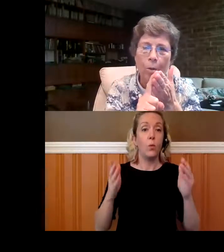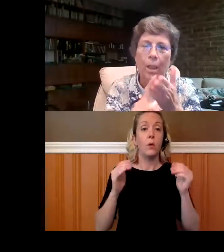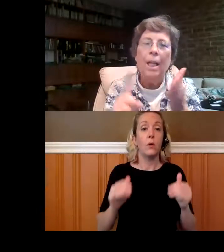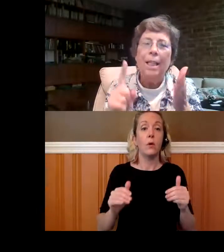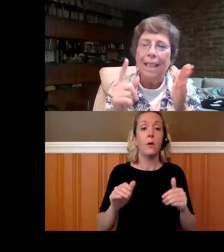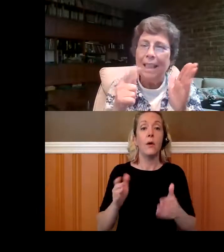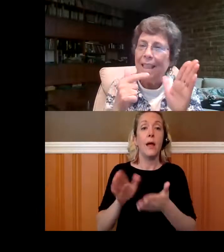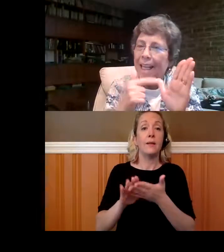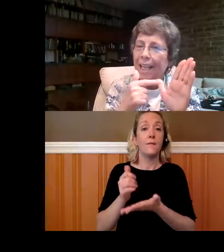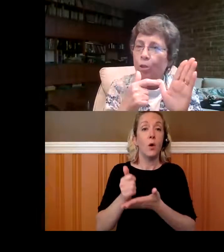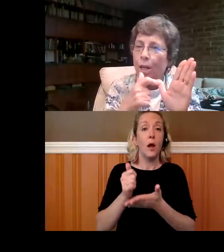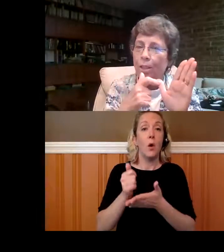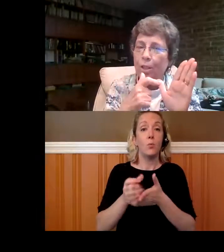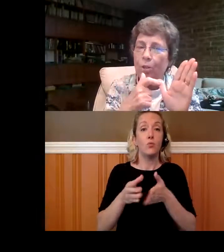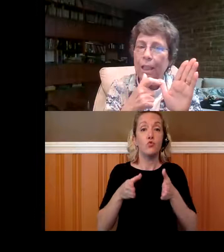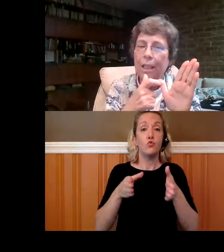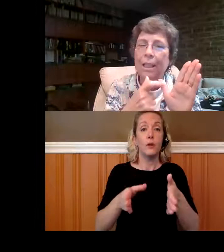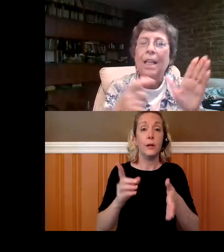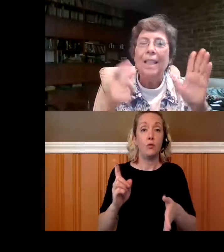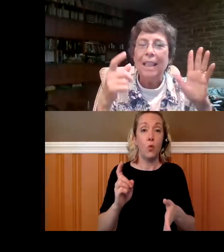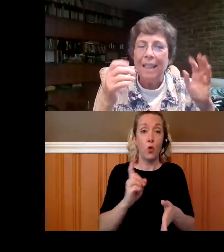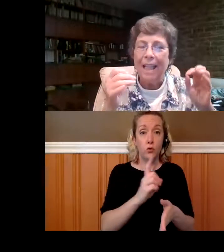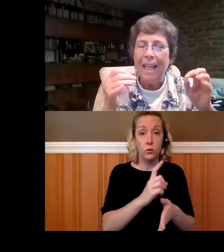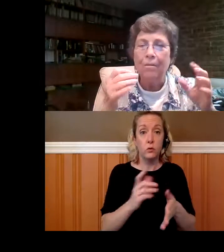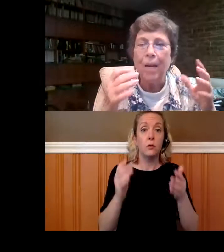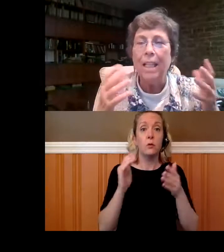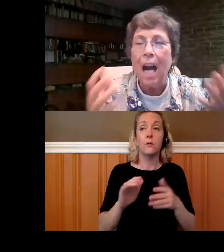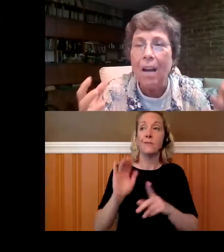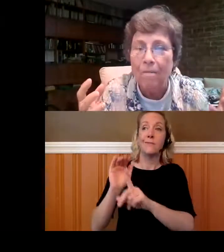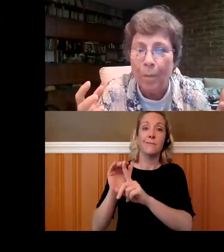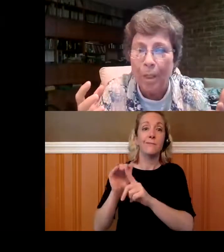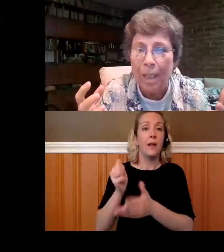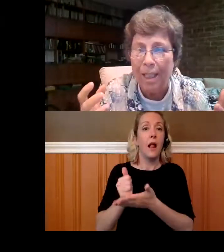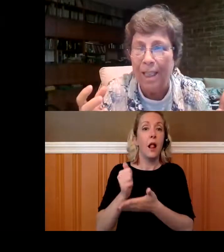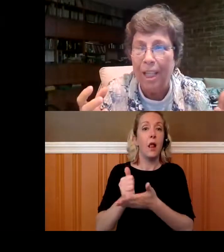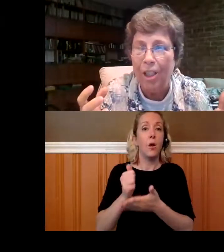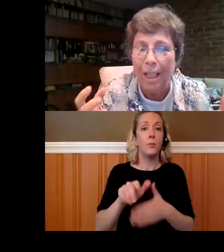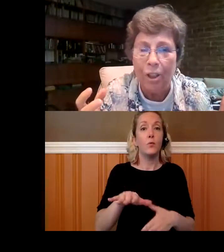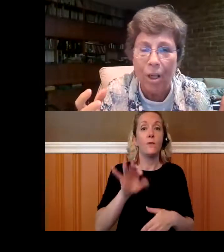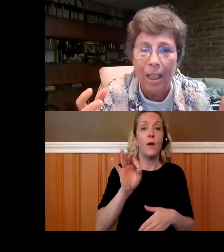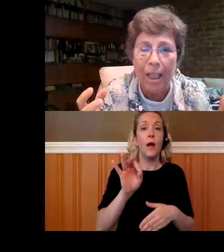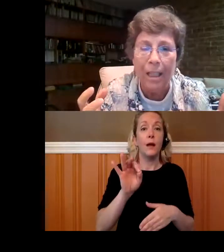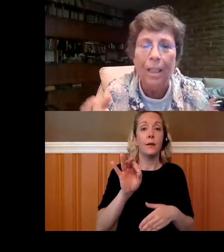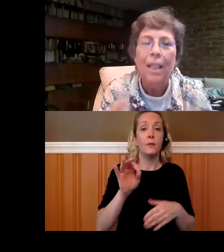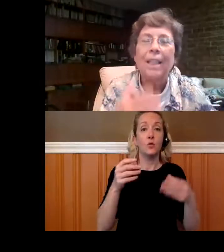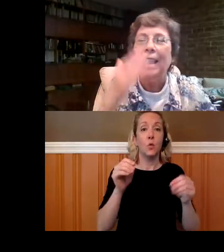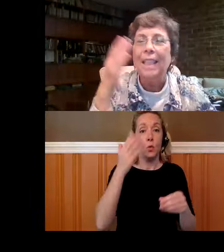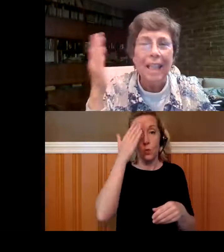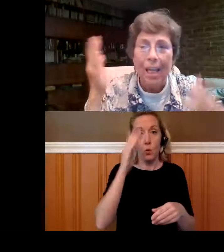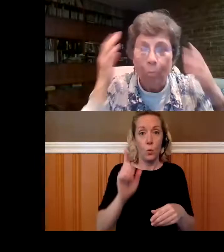street, soliciting aid to find an unfamiliar destination like John did, soliciting aid when you're lost, you don't know where you